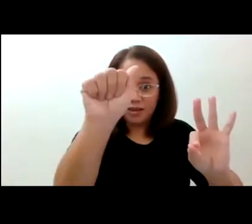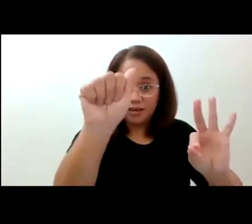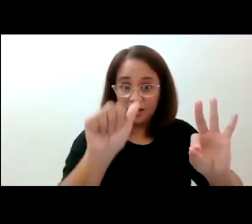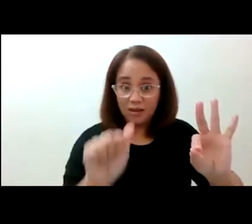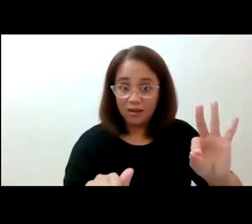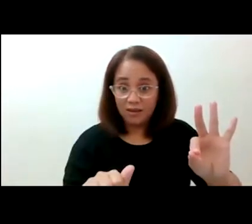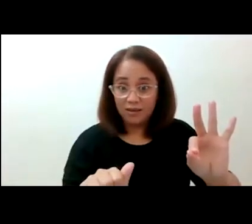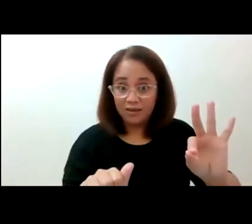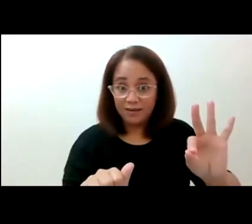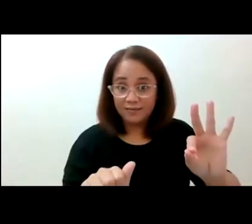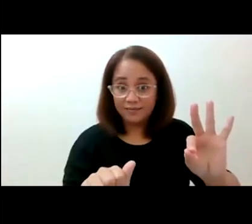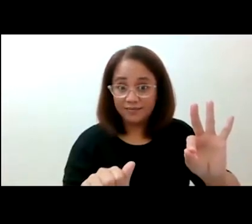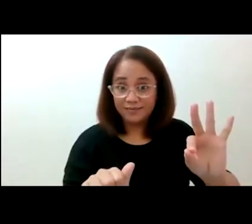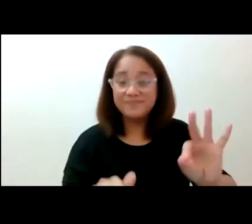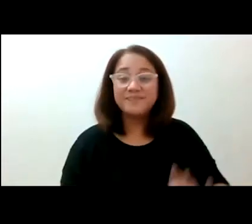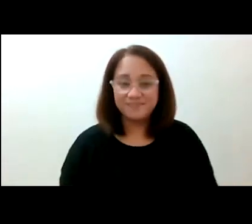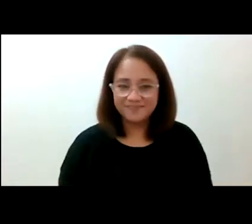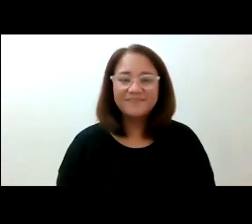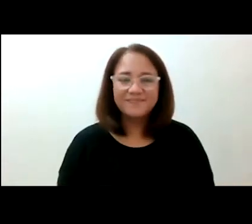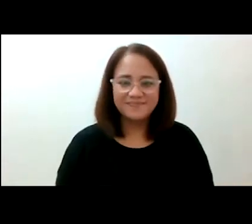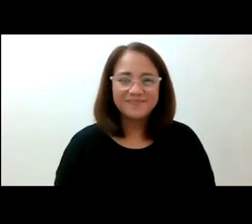Yes. Yes, yes.